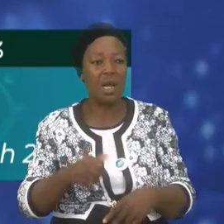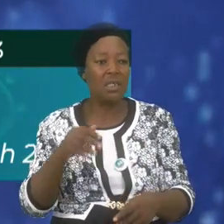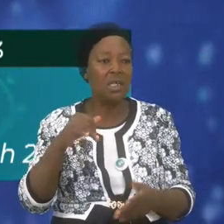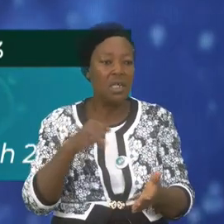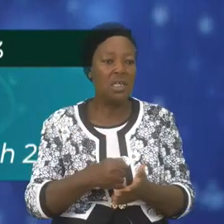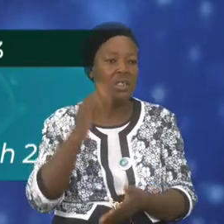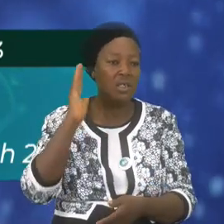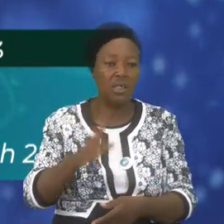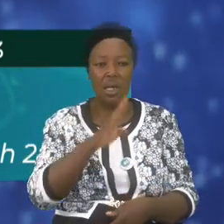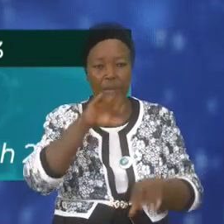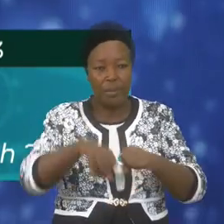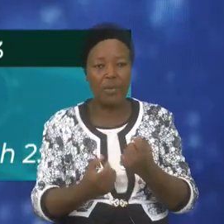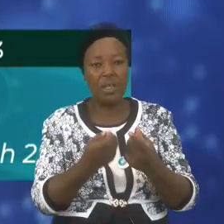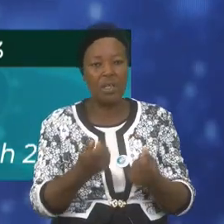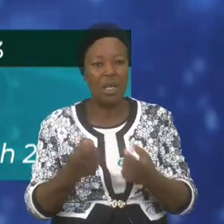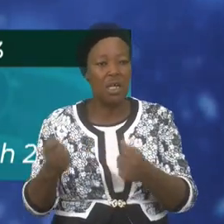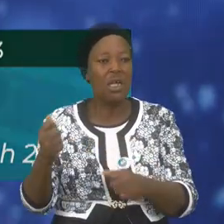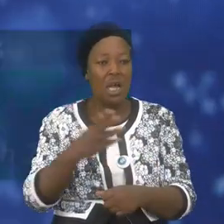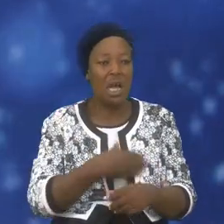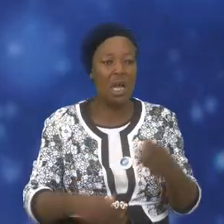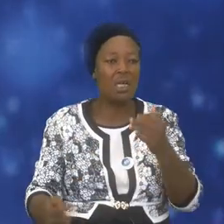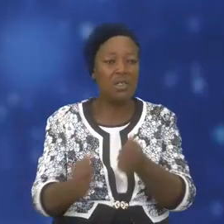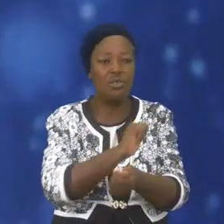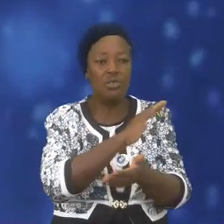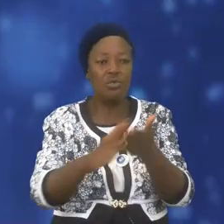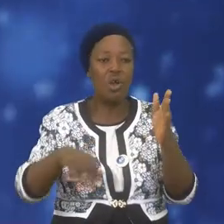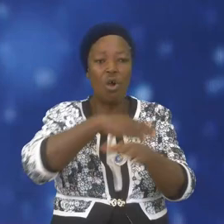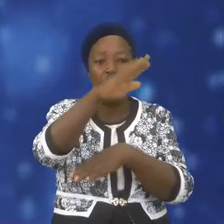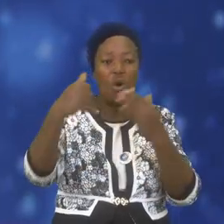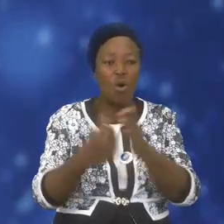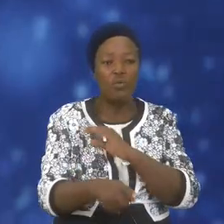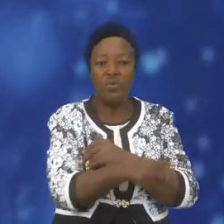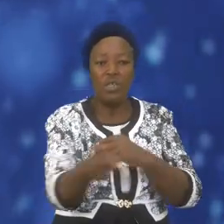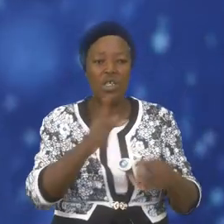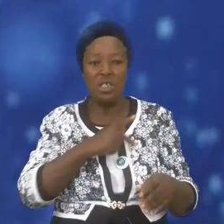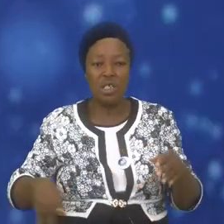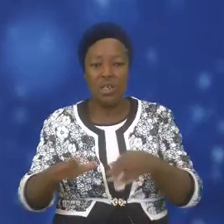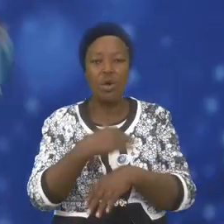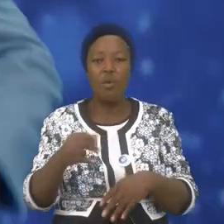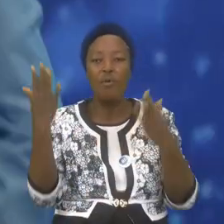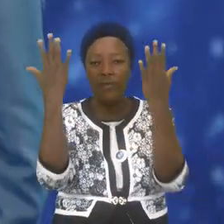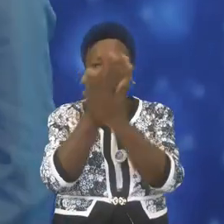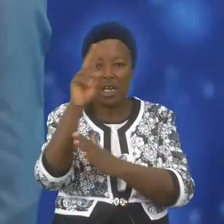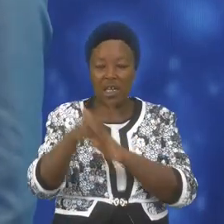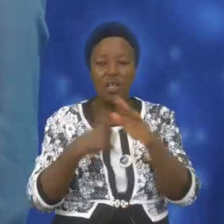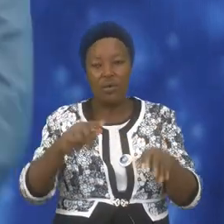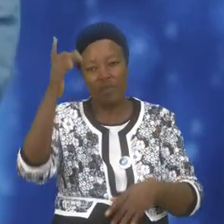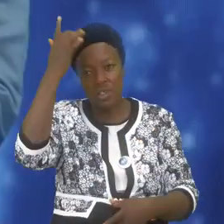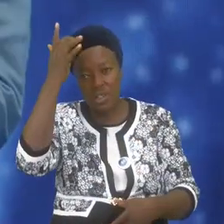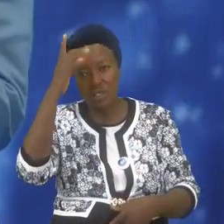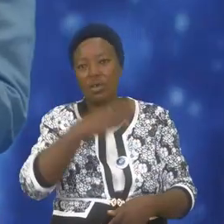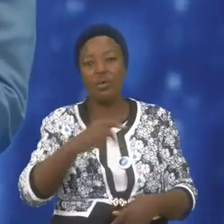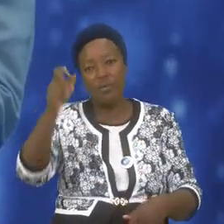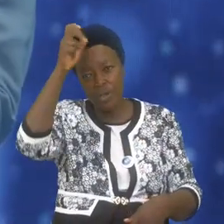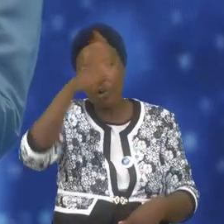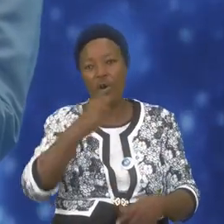these kingdoms of darkness, of disease, of demons, of death, shall consume all these